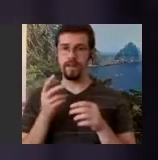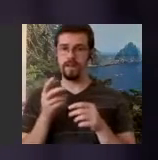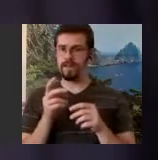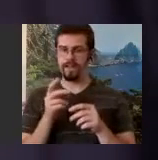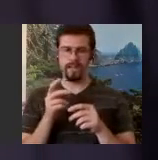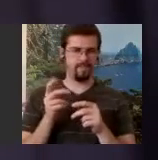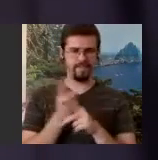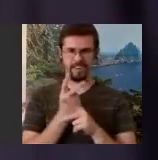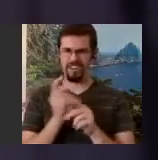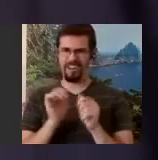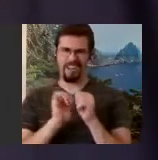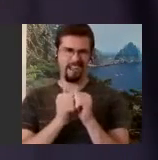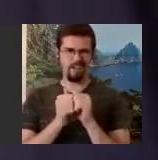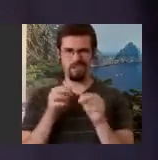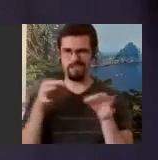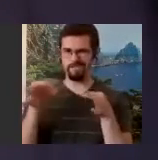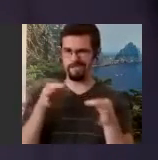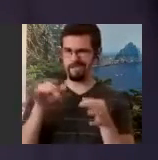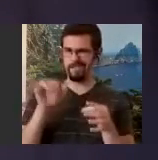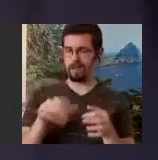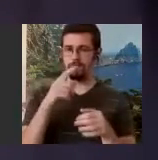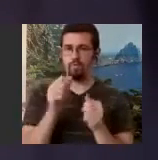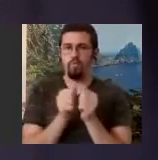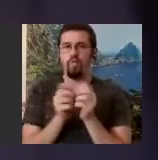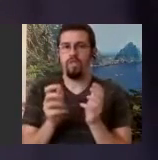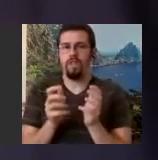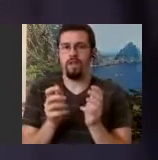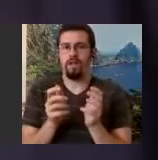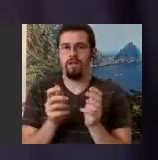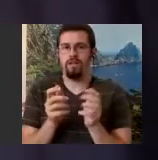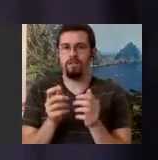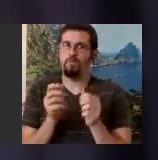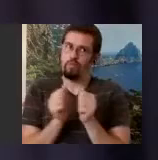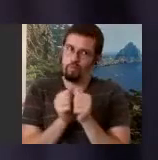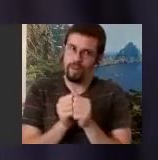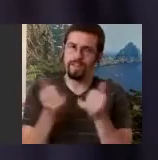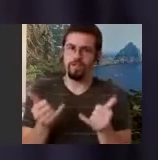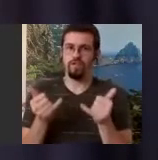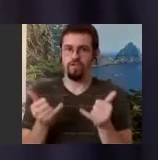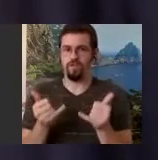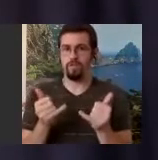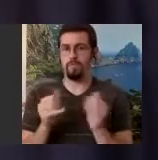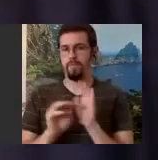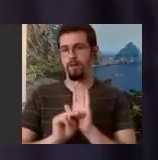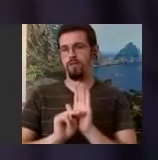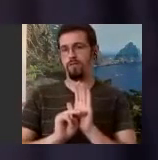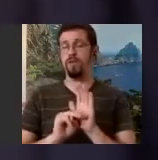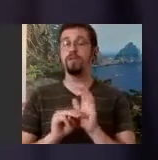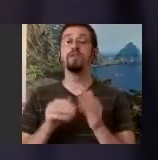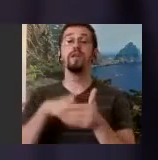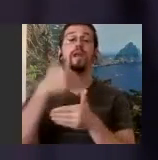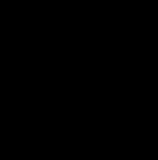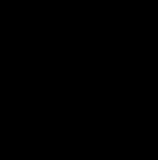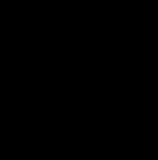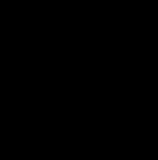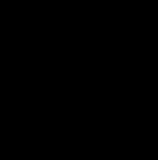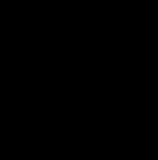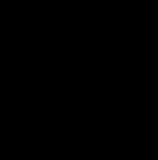into this existing model of notation. And you can go to the next slide now.